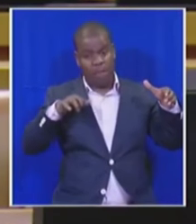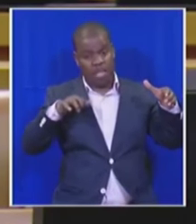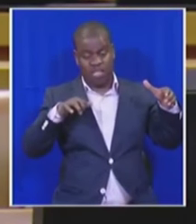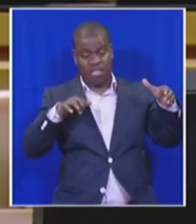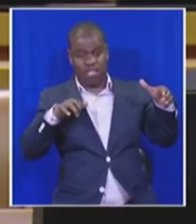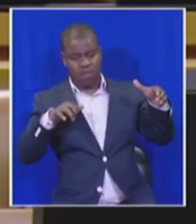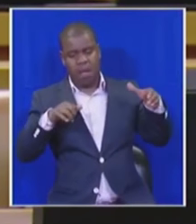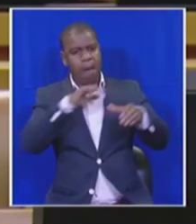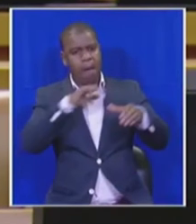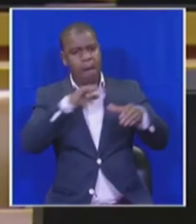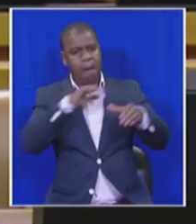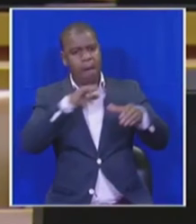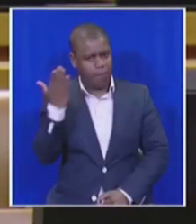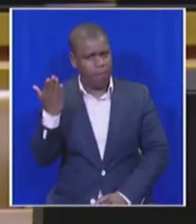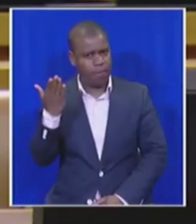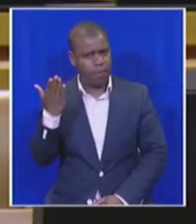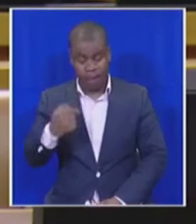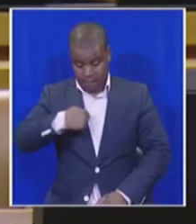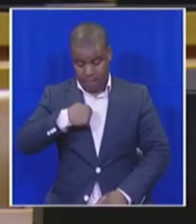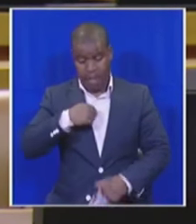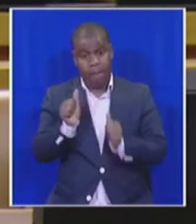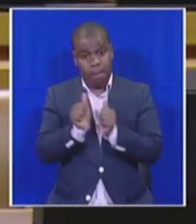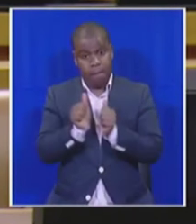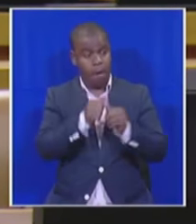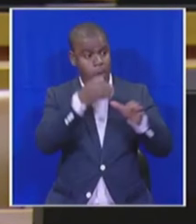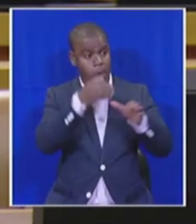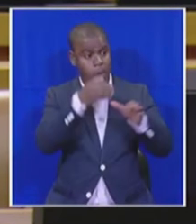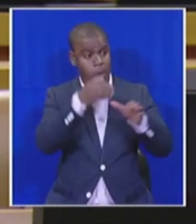As a member of cabinet, I am aware that